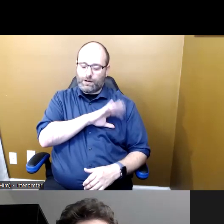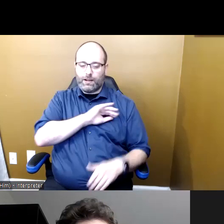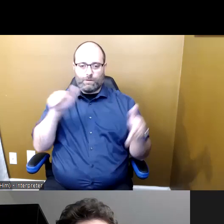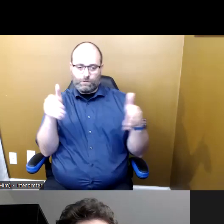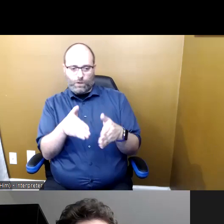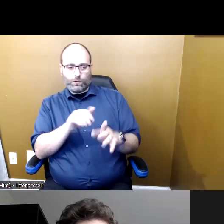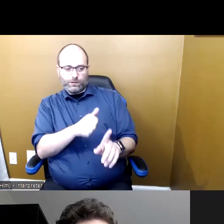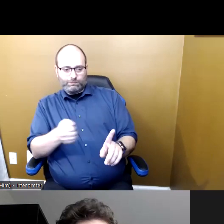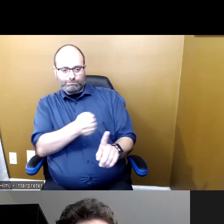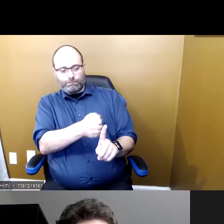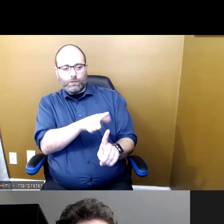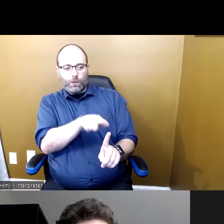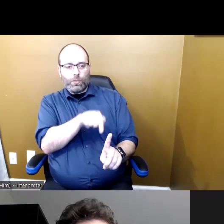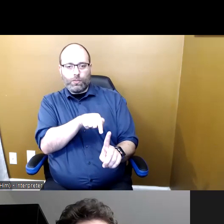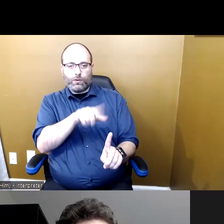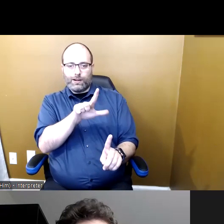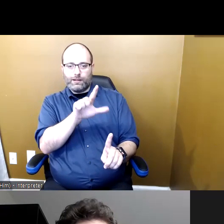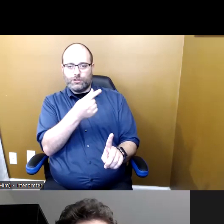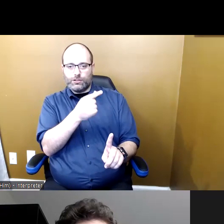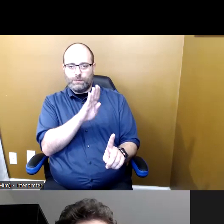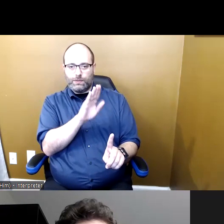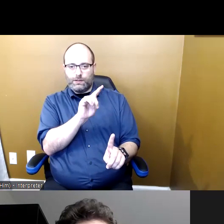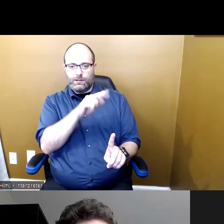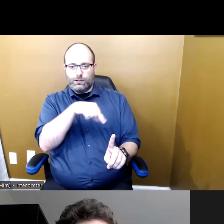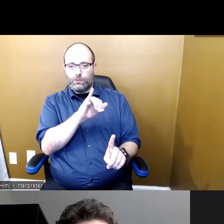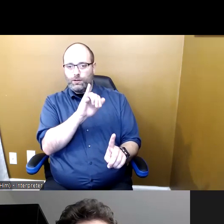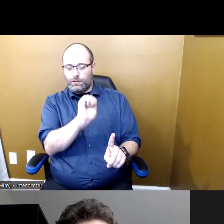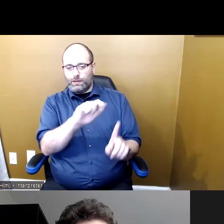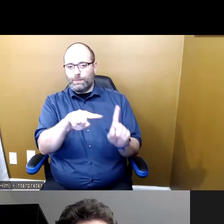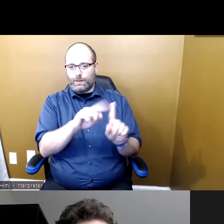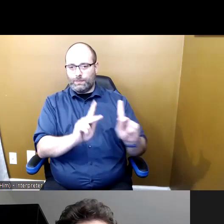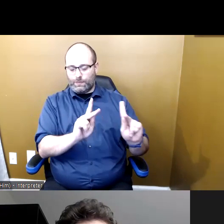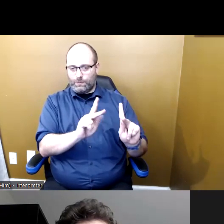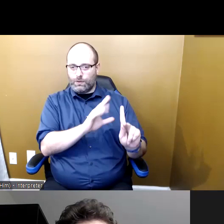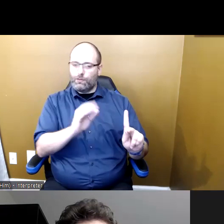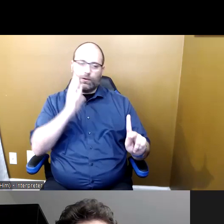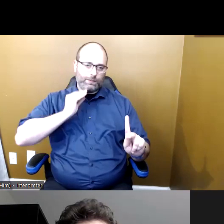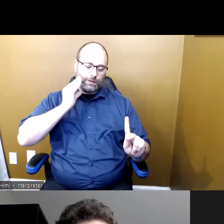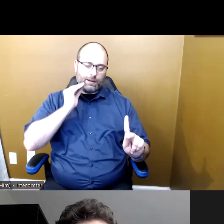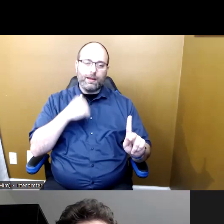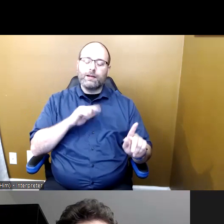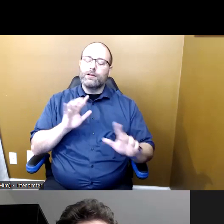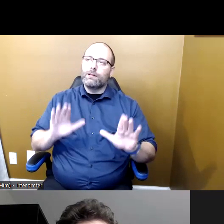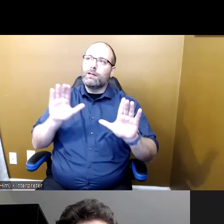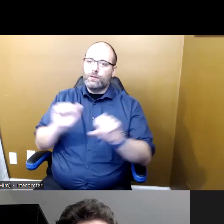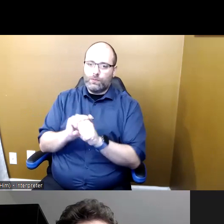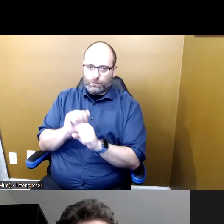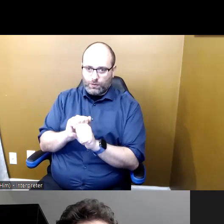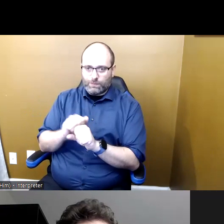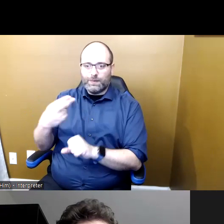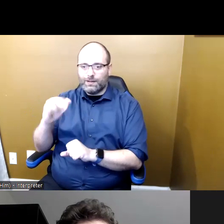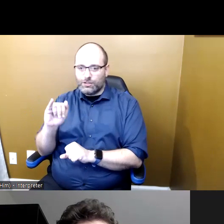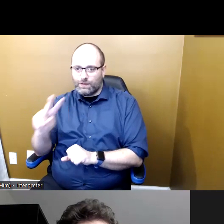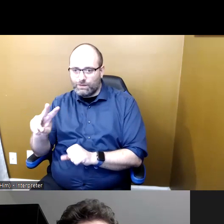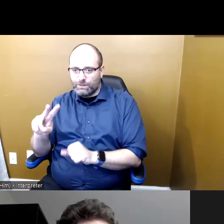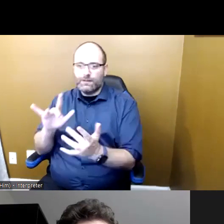and their experiences. He has done a wide range of work as an outreach specialist, HIV tester, care